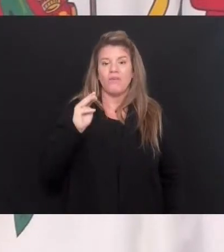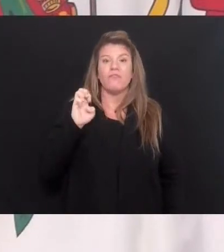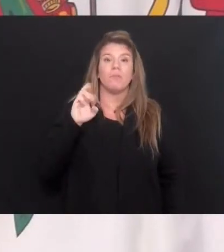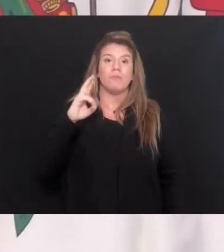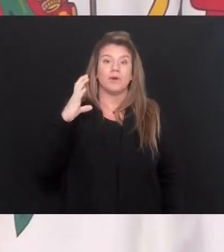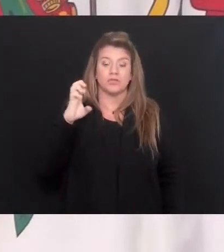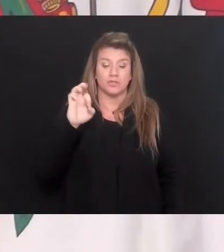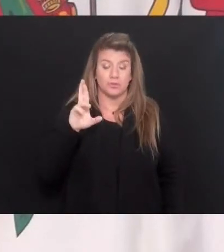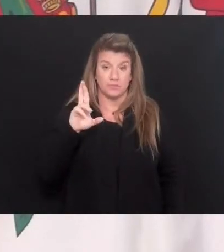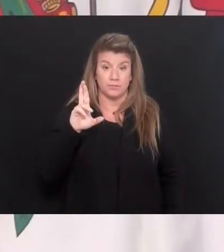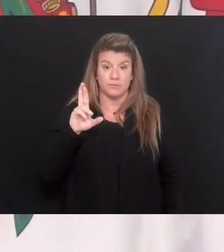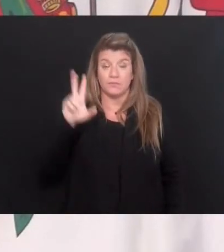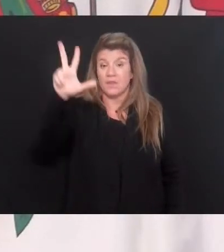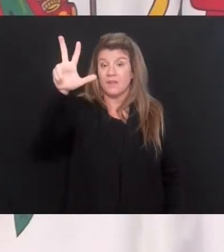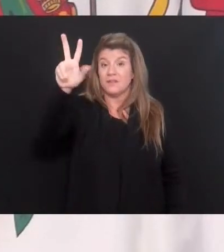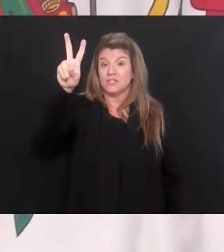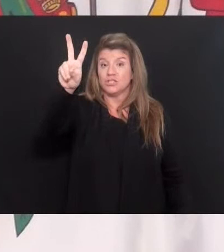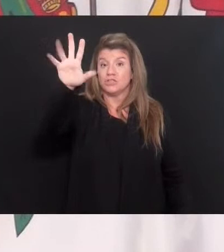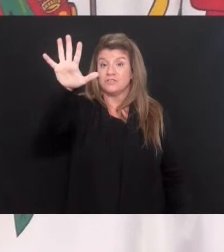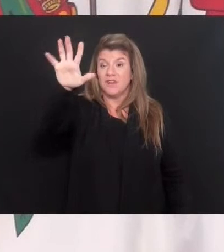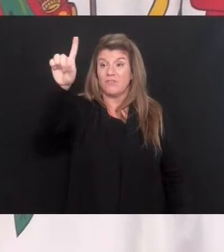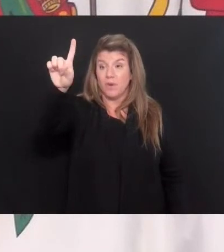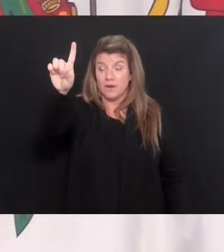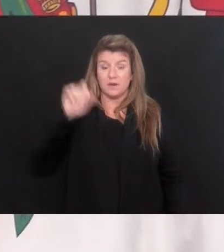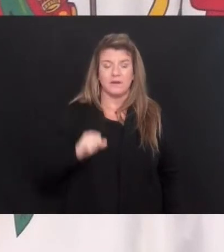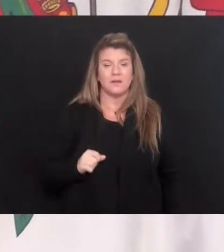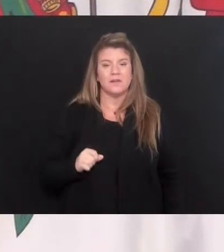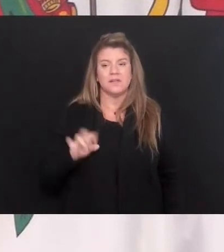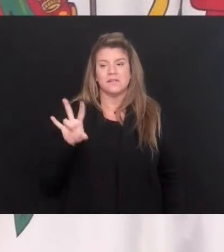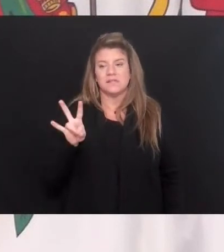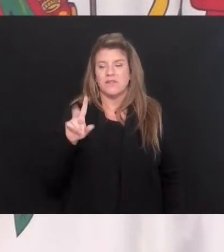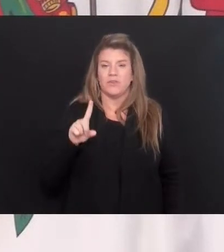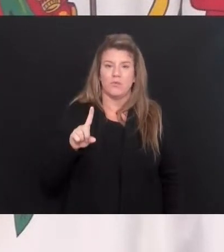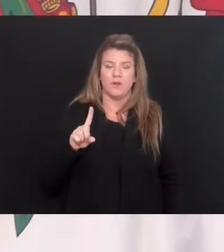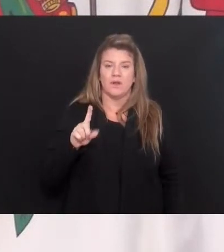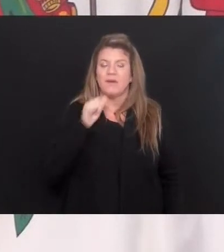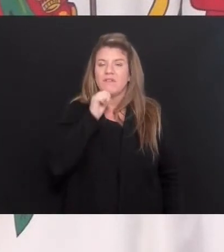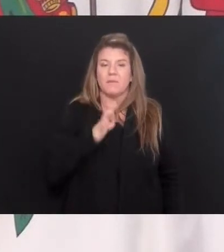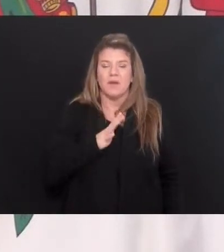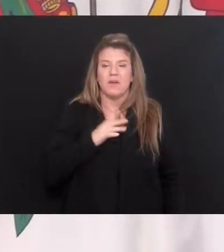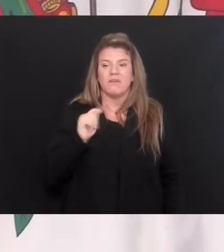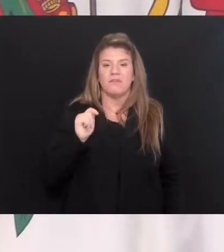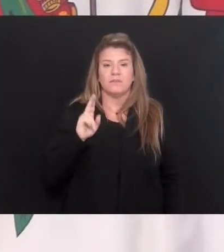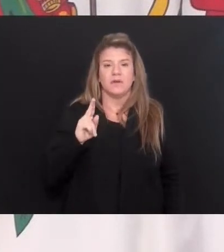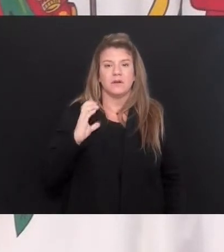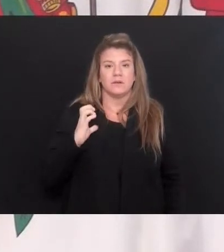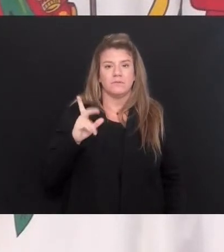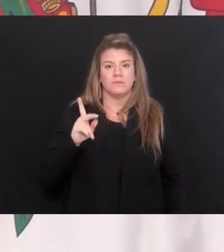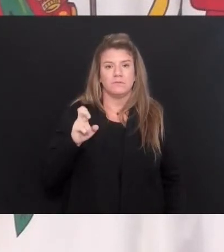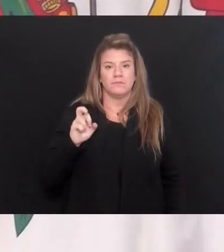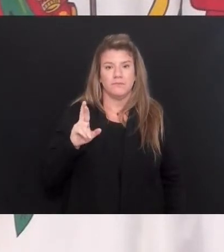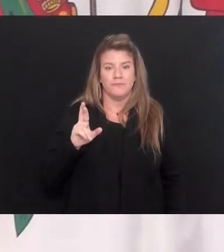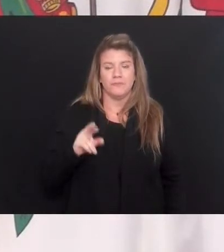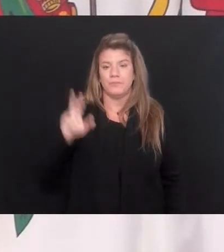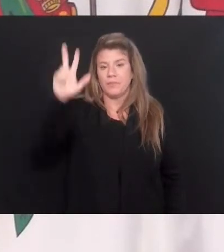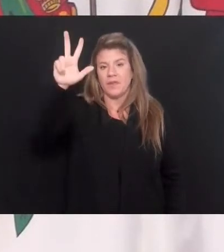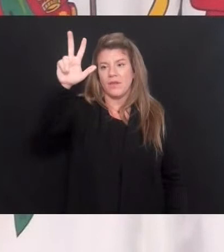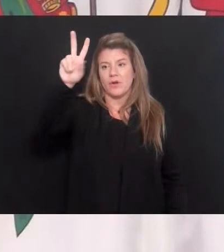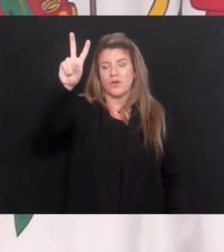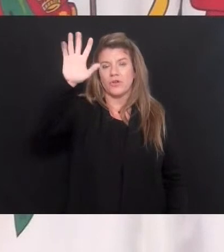County. The 3,251st death is a 71-year-old female from Tucker County. The